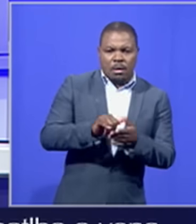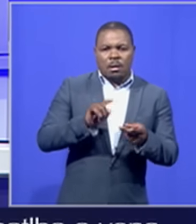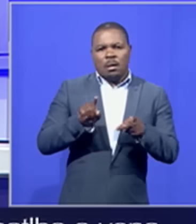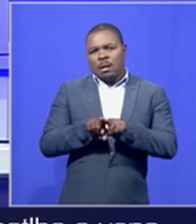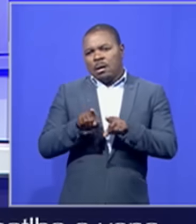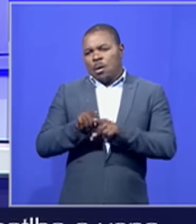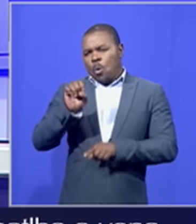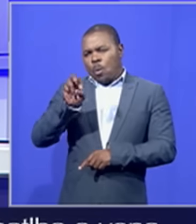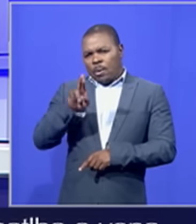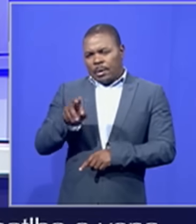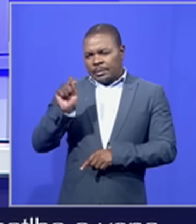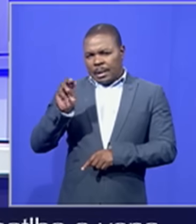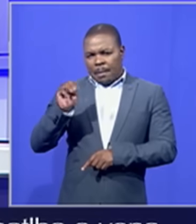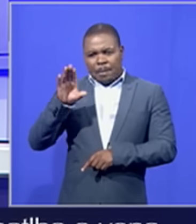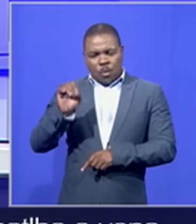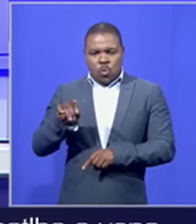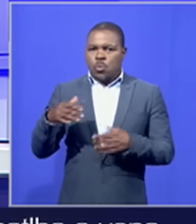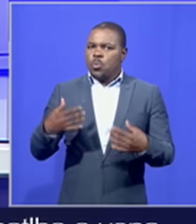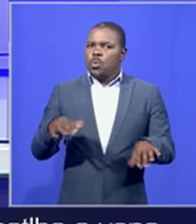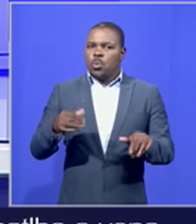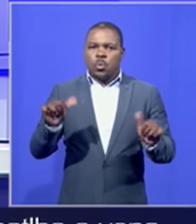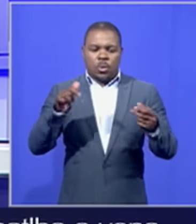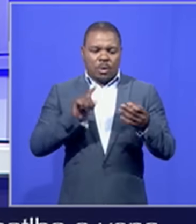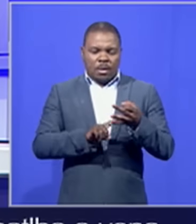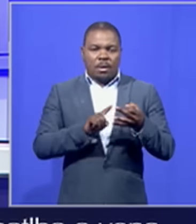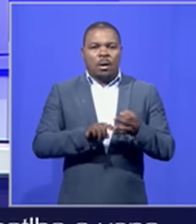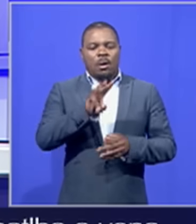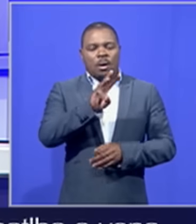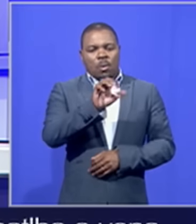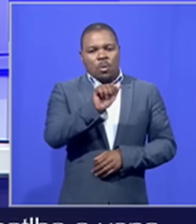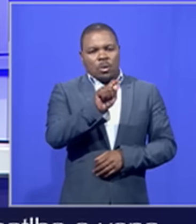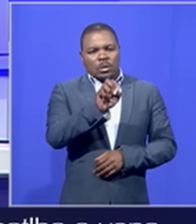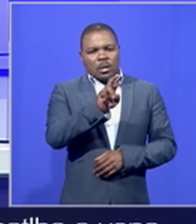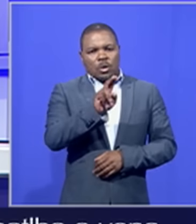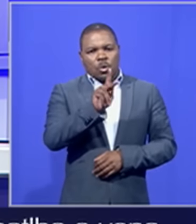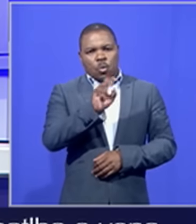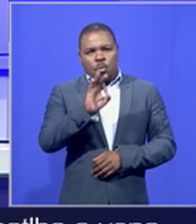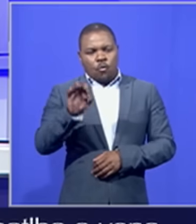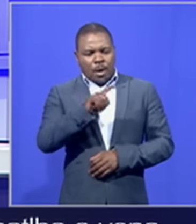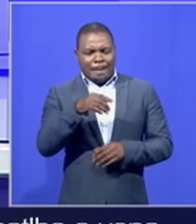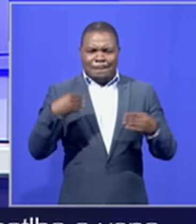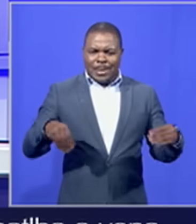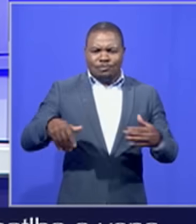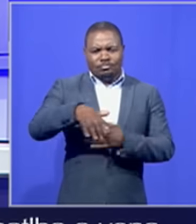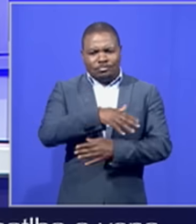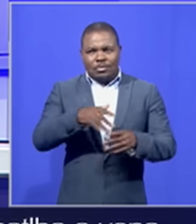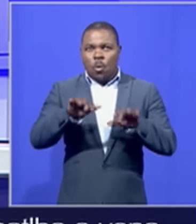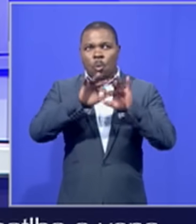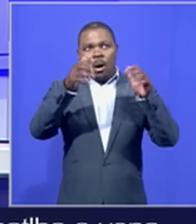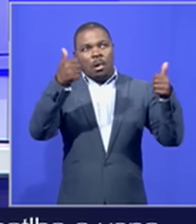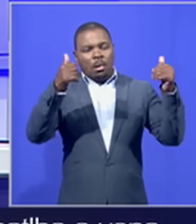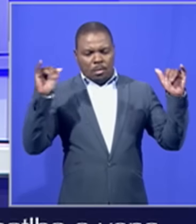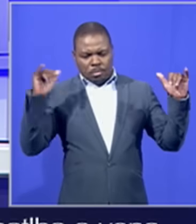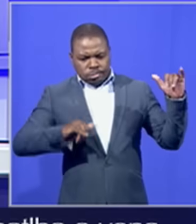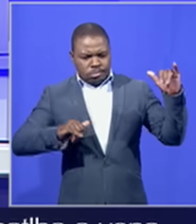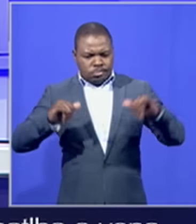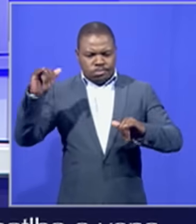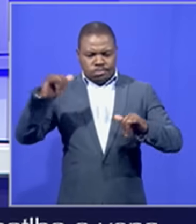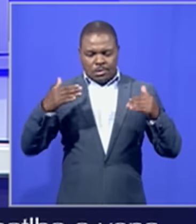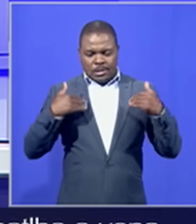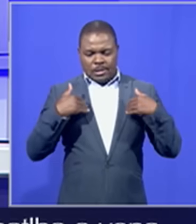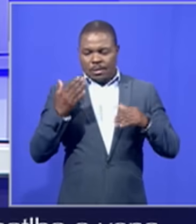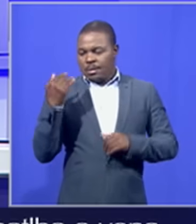a boditšhabatšhaba jwa OR Tambo le a sešole a Waterkloof a ntseng a tlhanasela go amogela baeteledipele ba lefatshe fa e sale ka